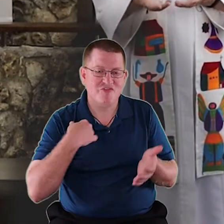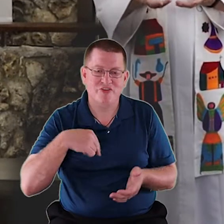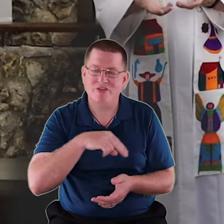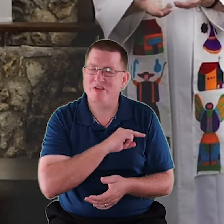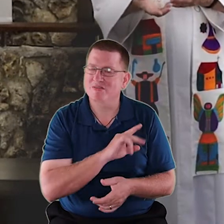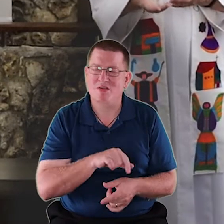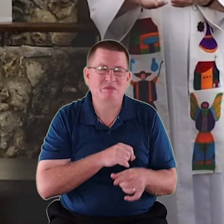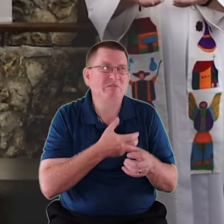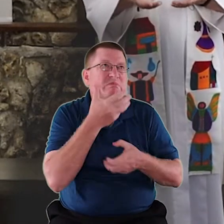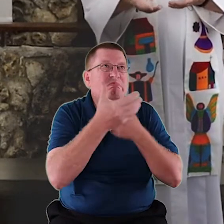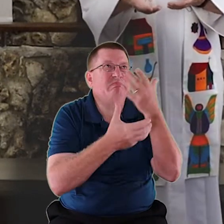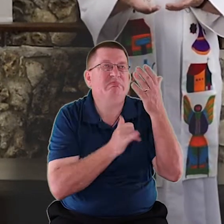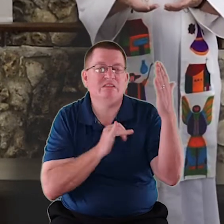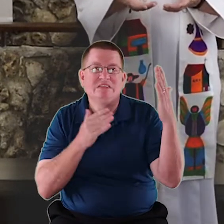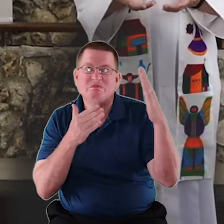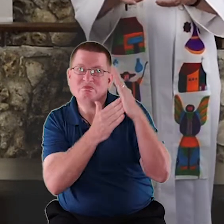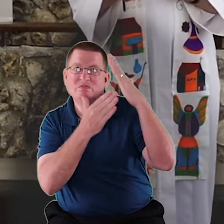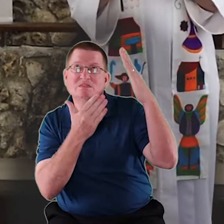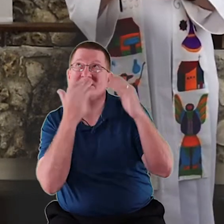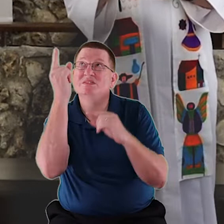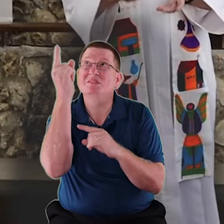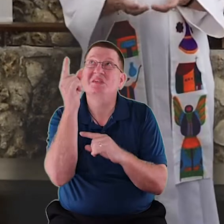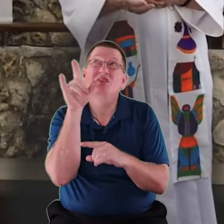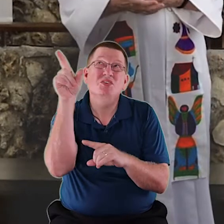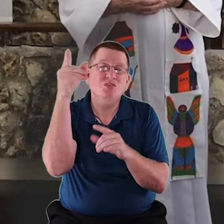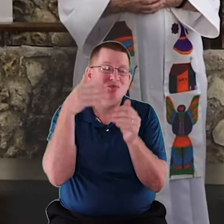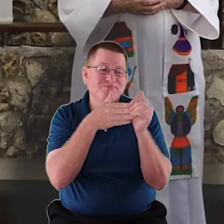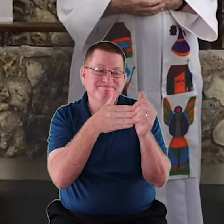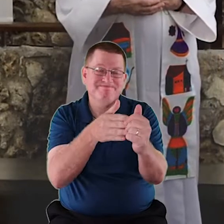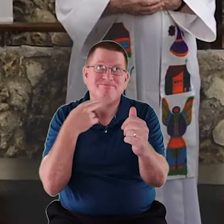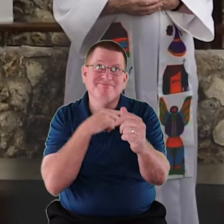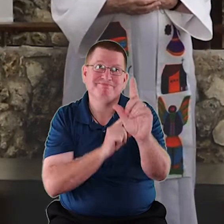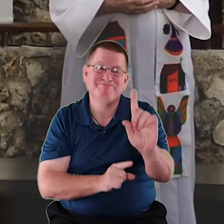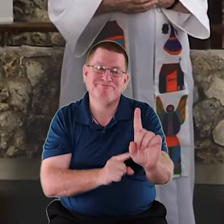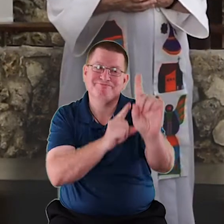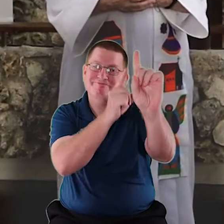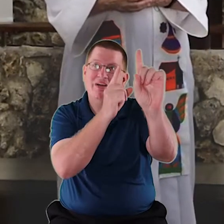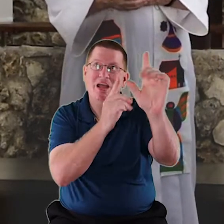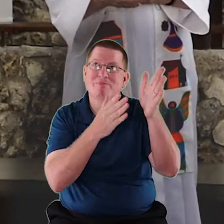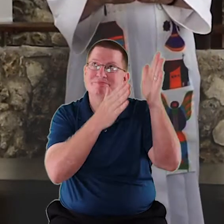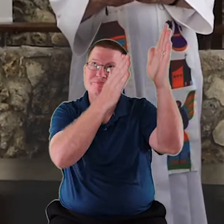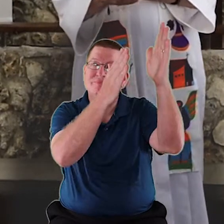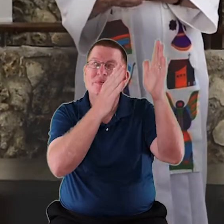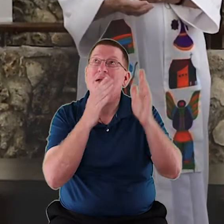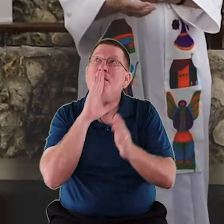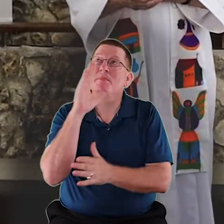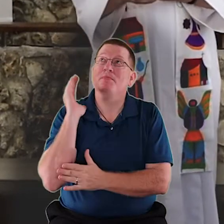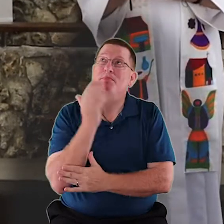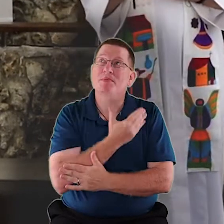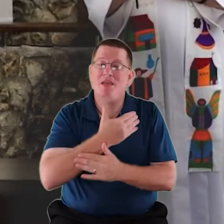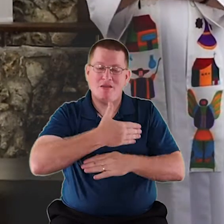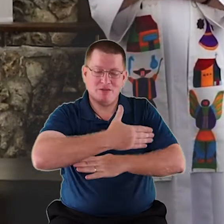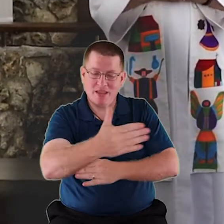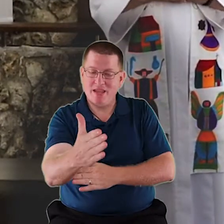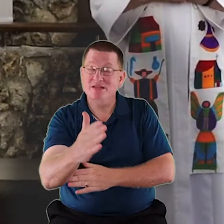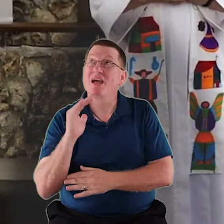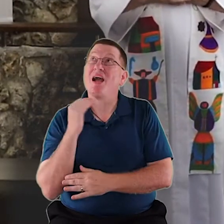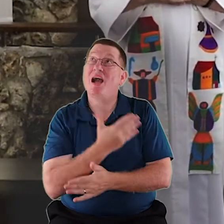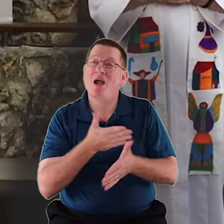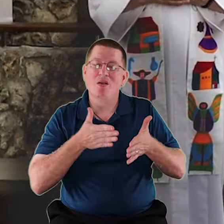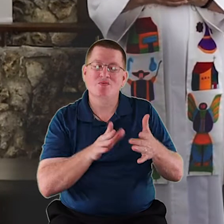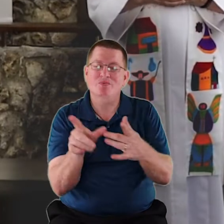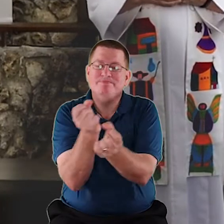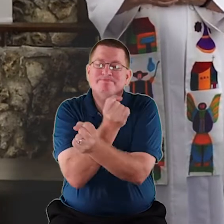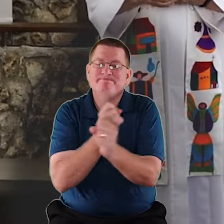when we bleat our resistance as you guide us to higher pastures. Be our gate, our way to